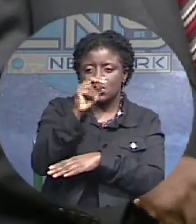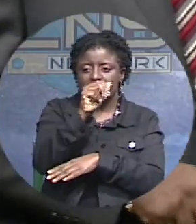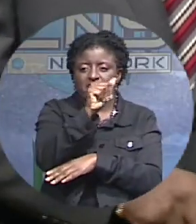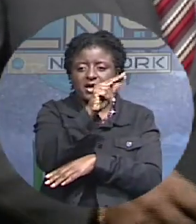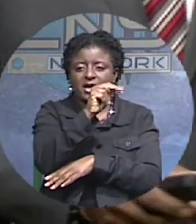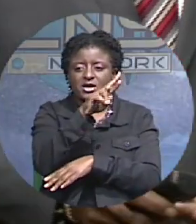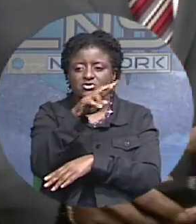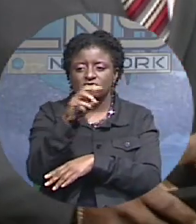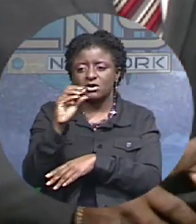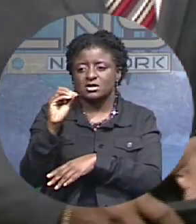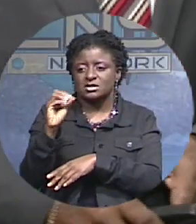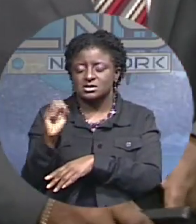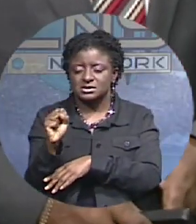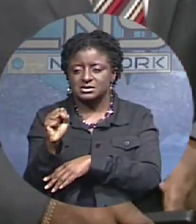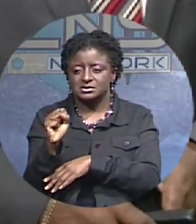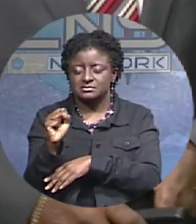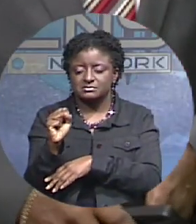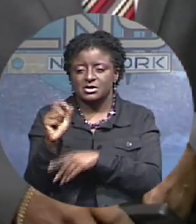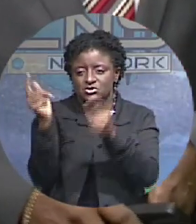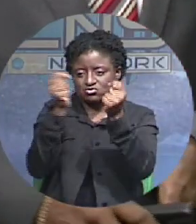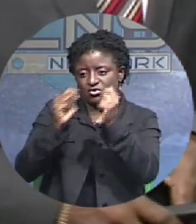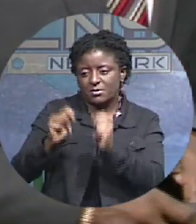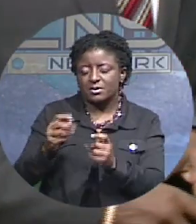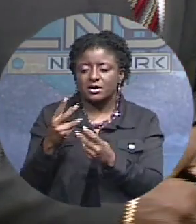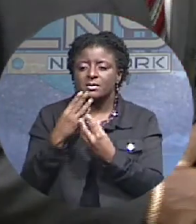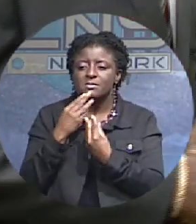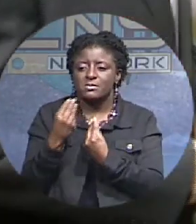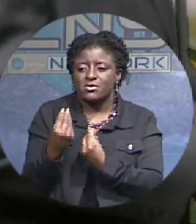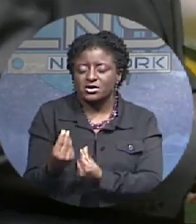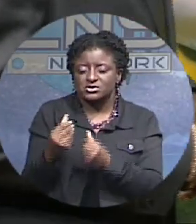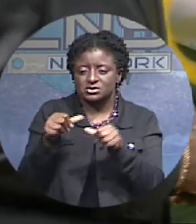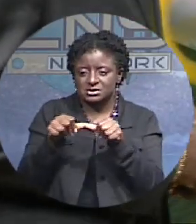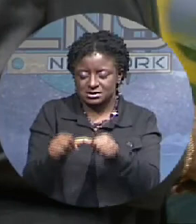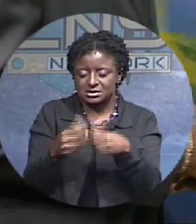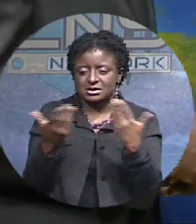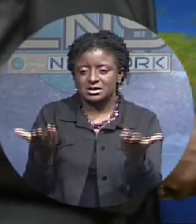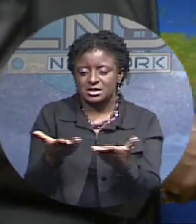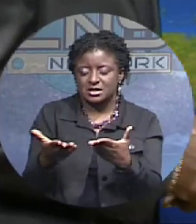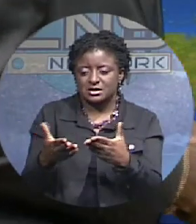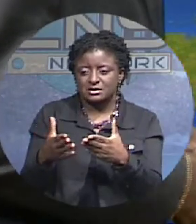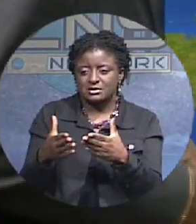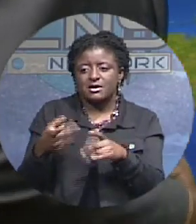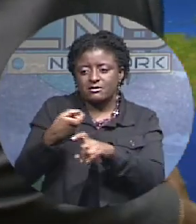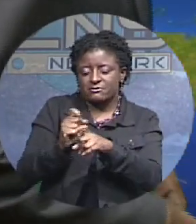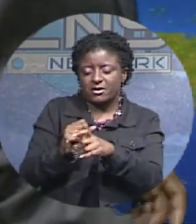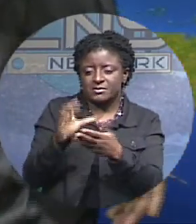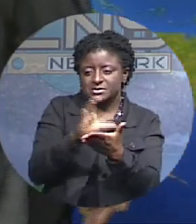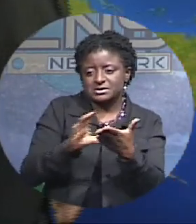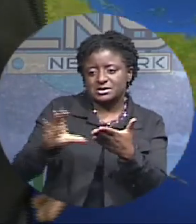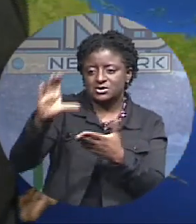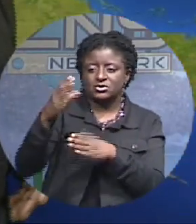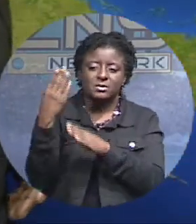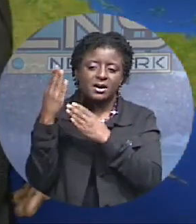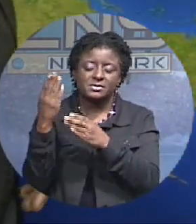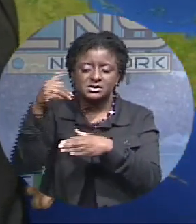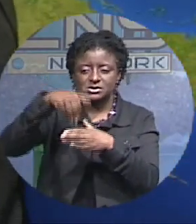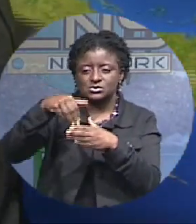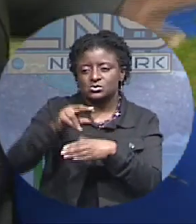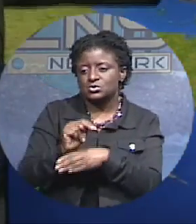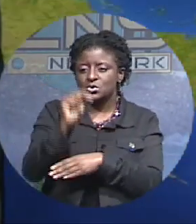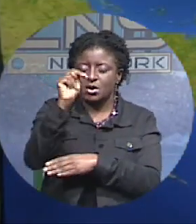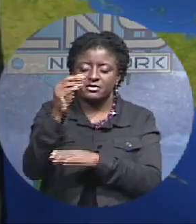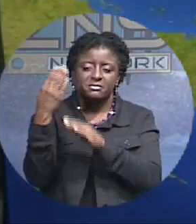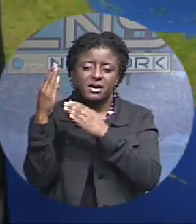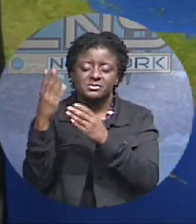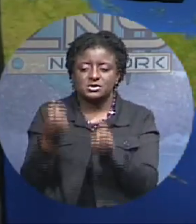Well, as I mentioned, the tropical moisture is still in place. This moisture is extending actually from the central Bahamas into the northern Bahamas, and a lot of showers and thunderstorm